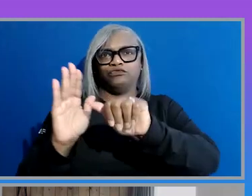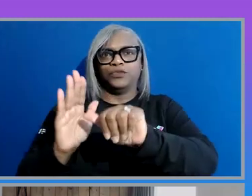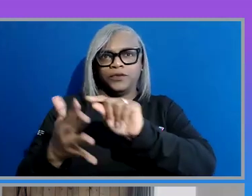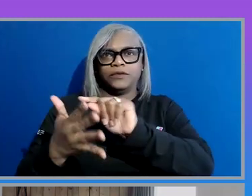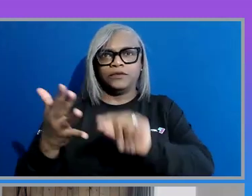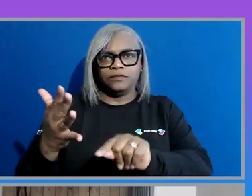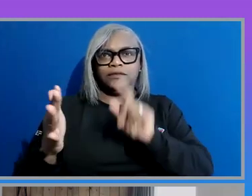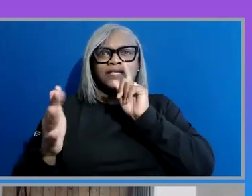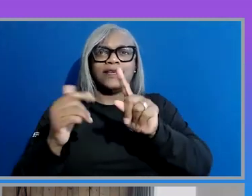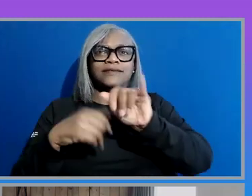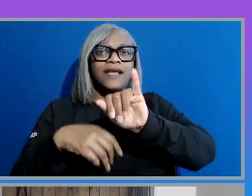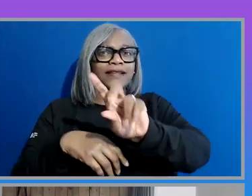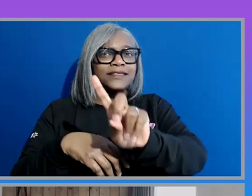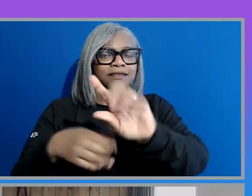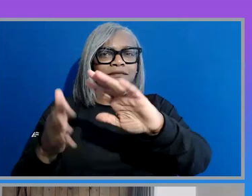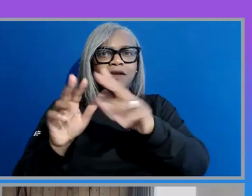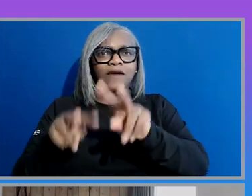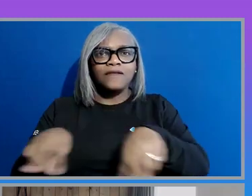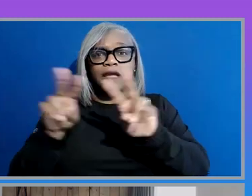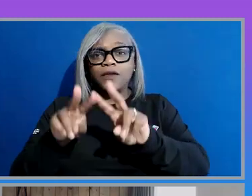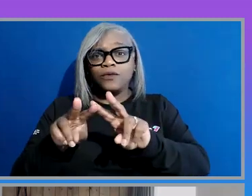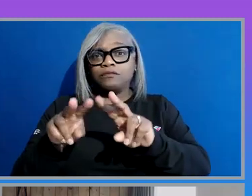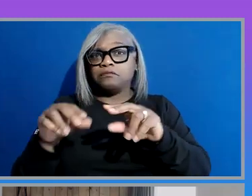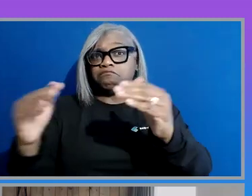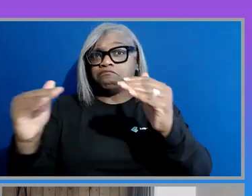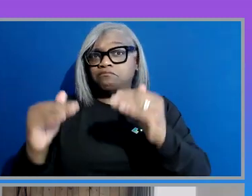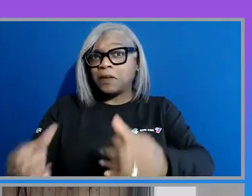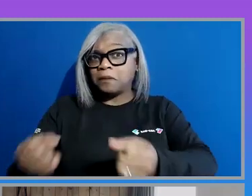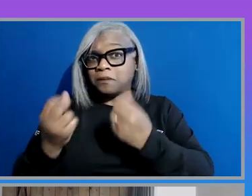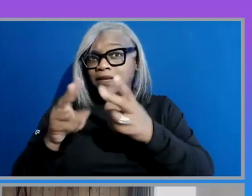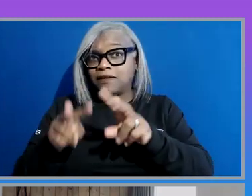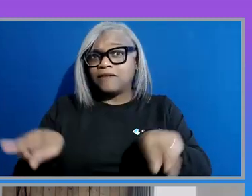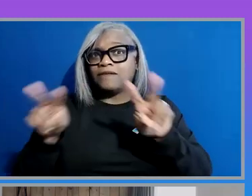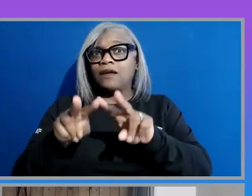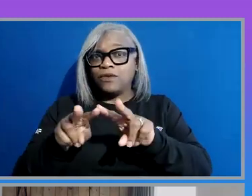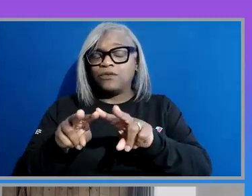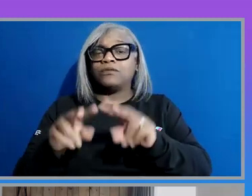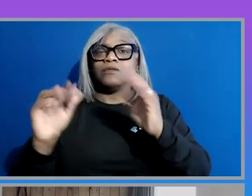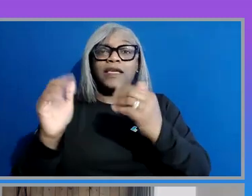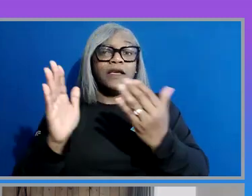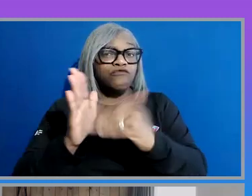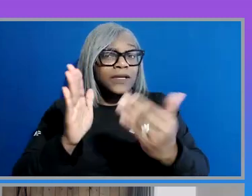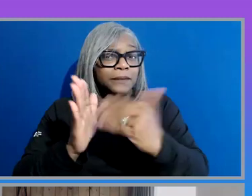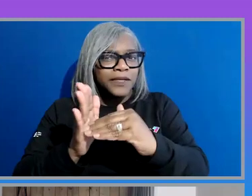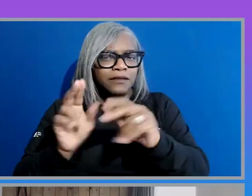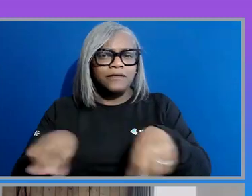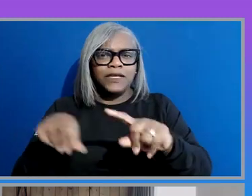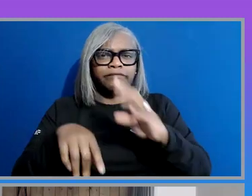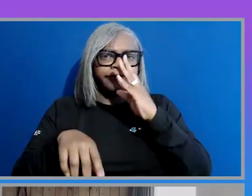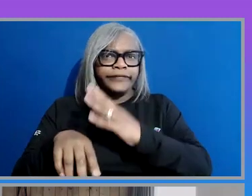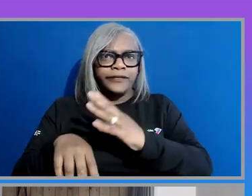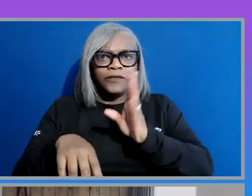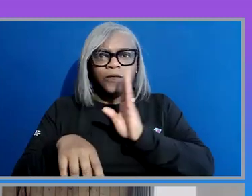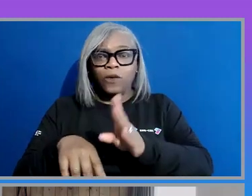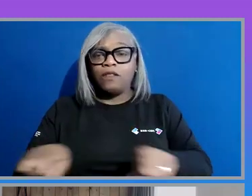value. It can have multiple values. It will ignore repeated values, and it can even reference